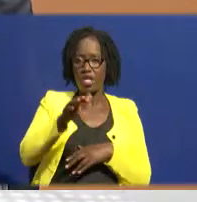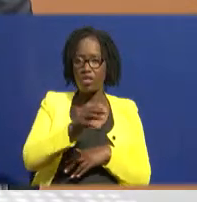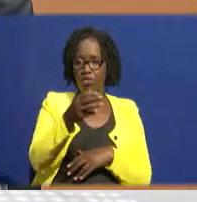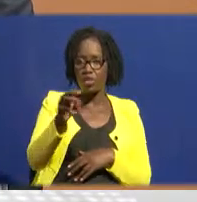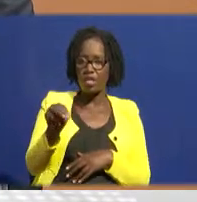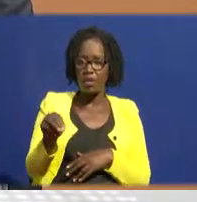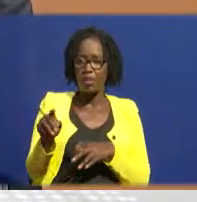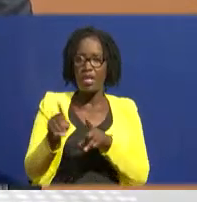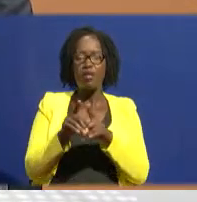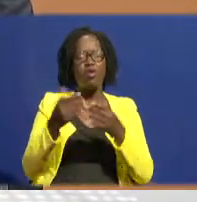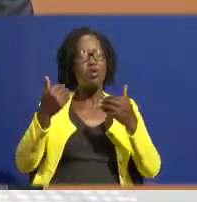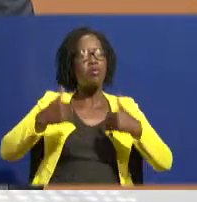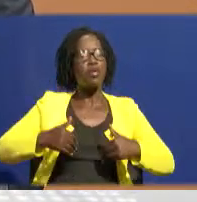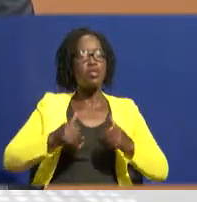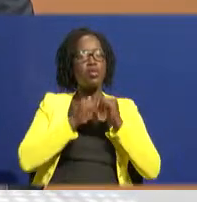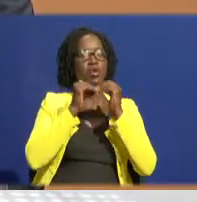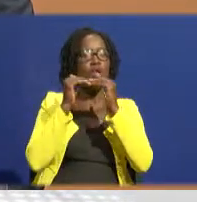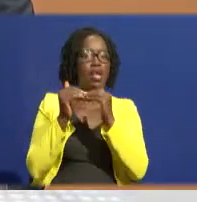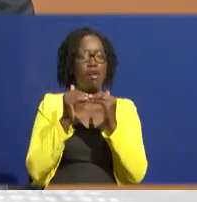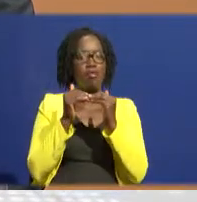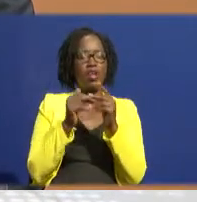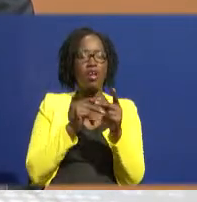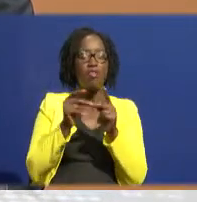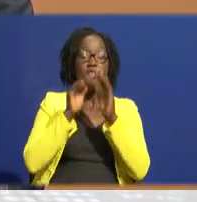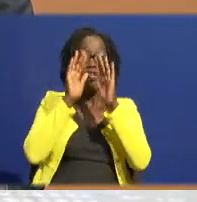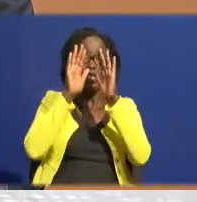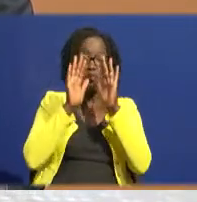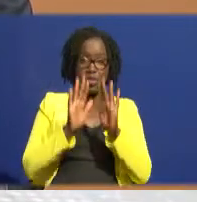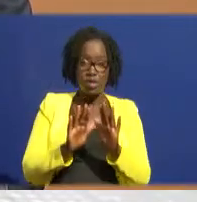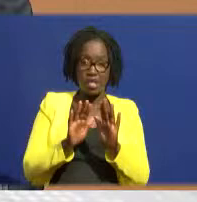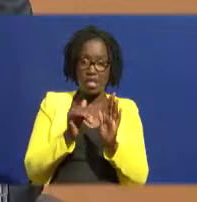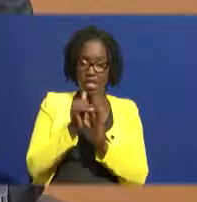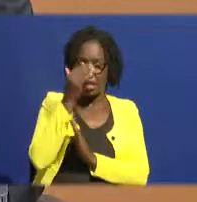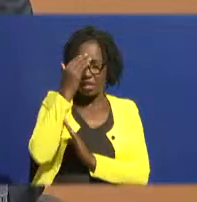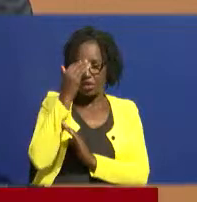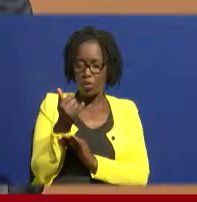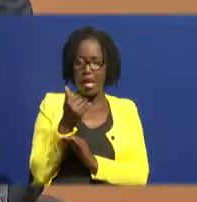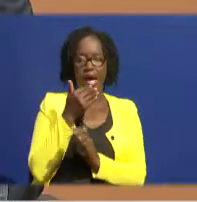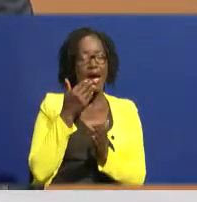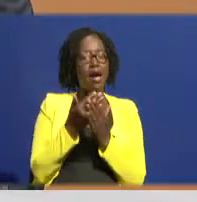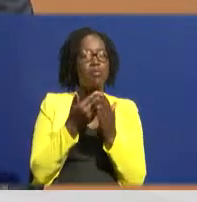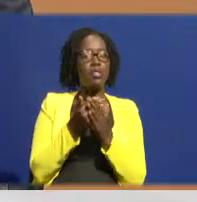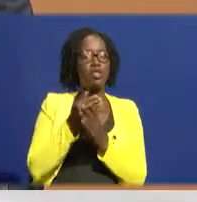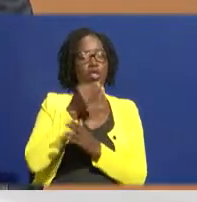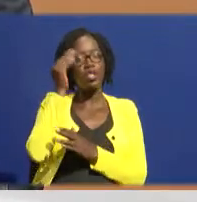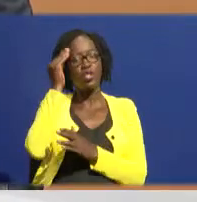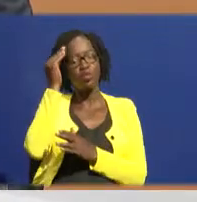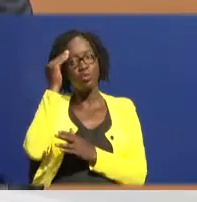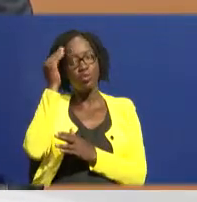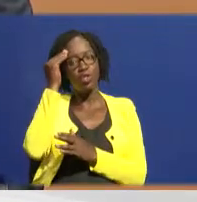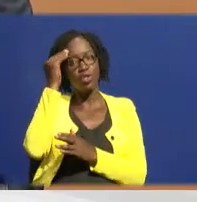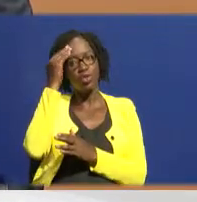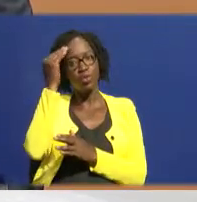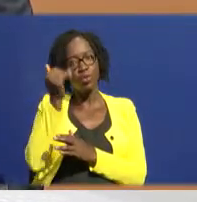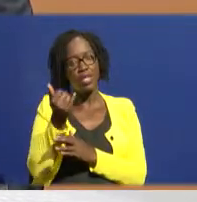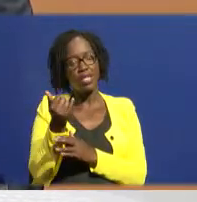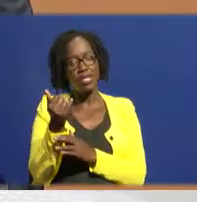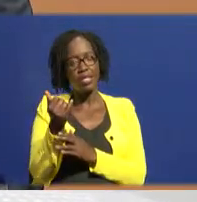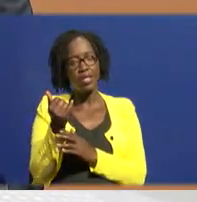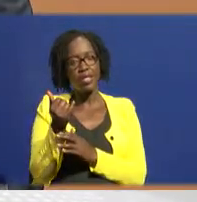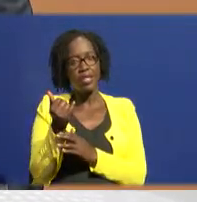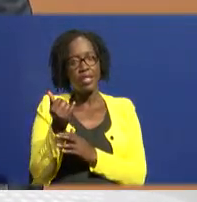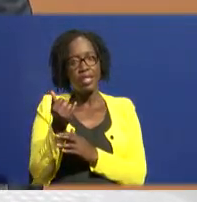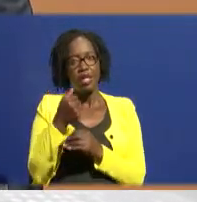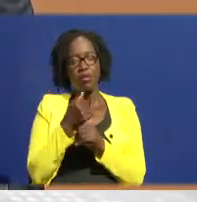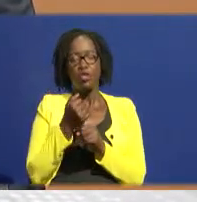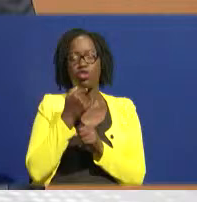them, even on personal level, is very, very key. And that's why I really appreciate the education, because they